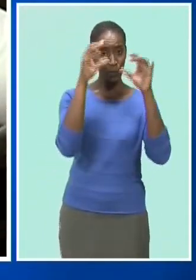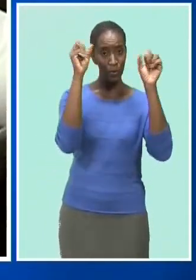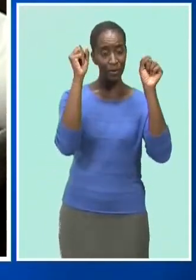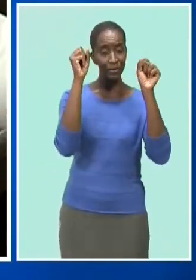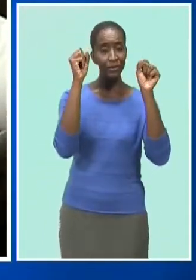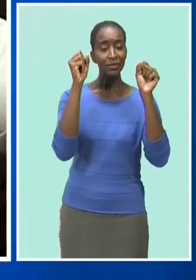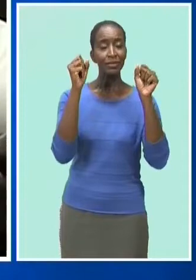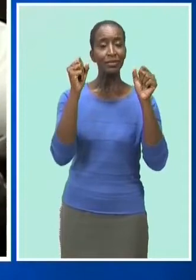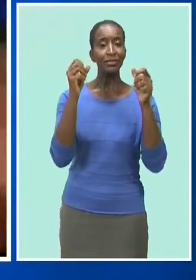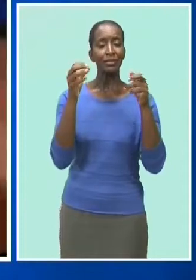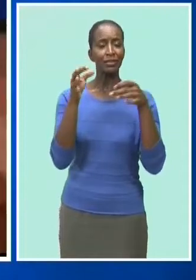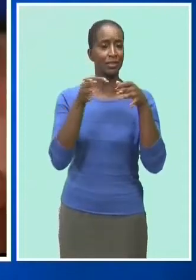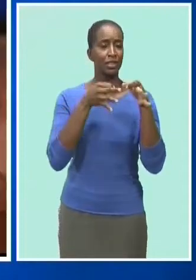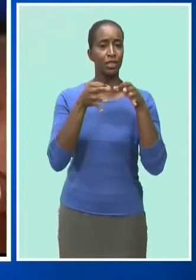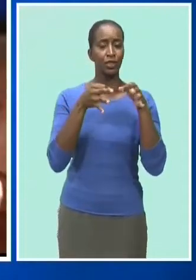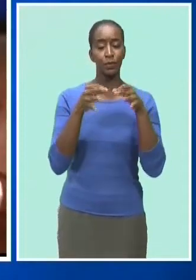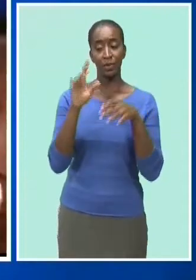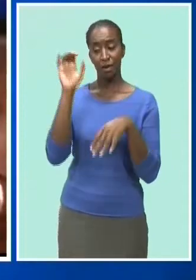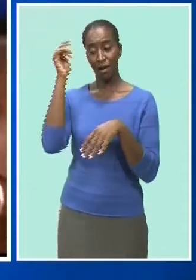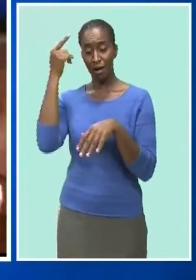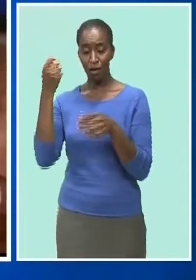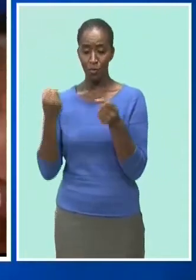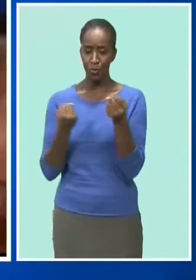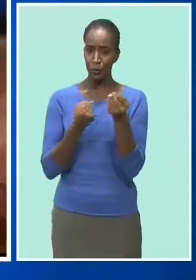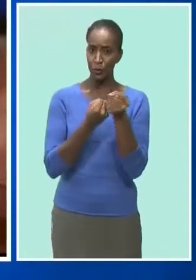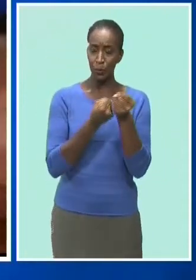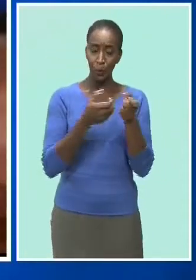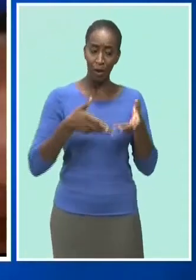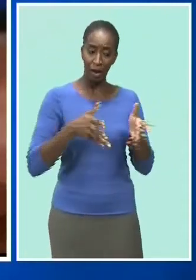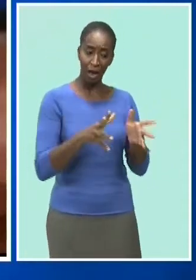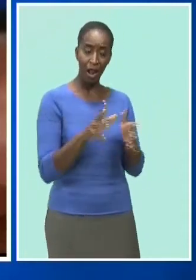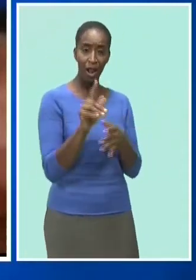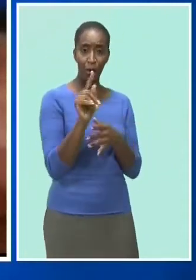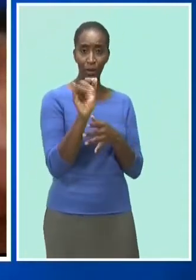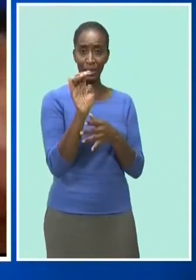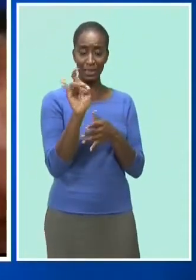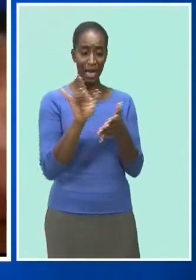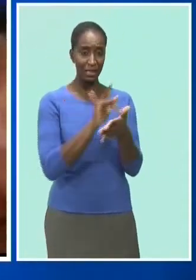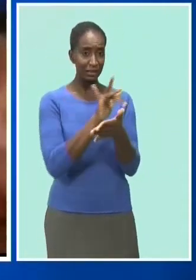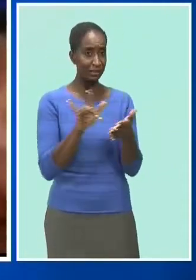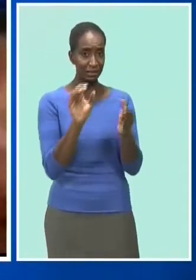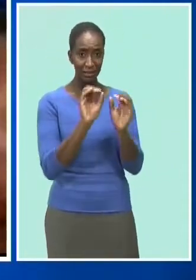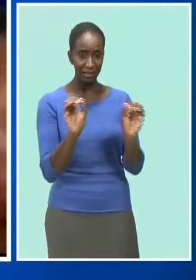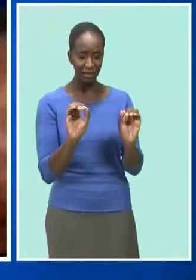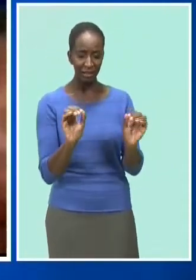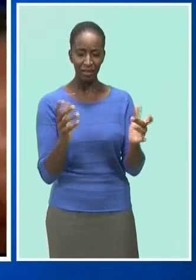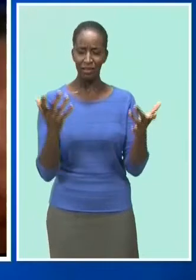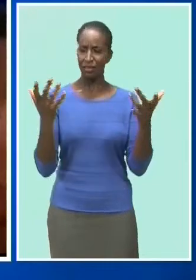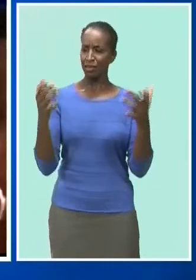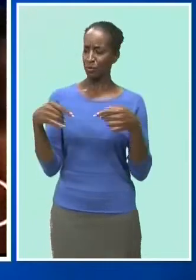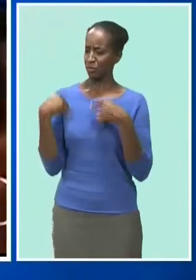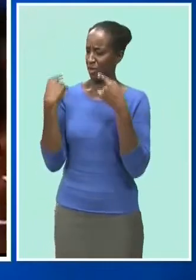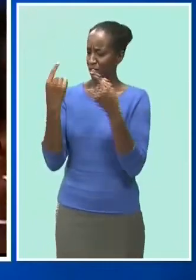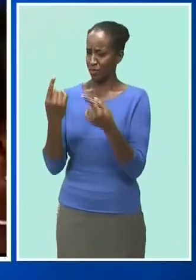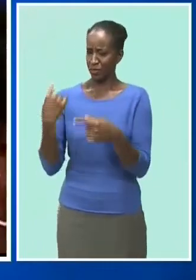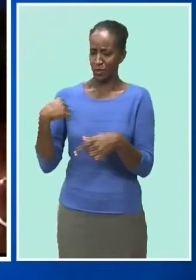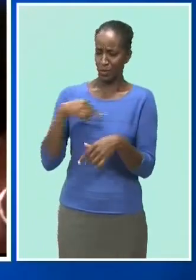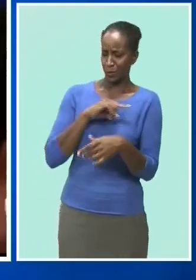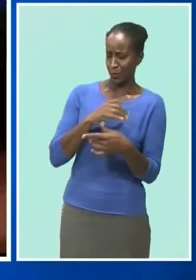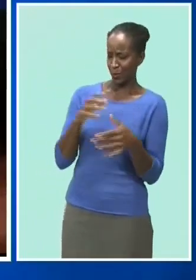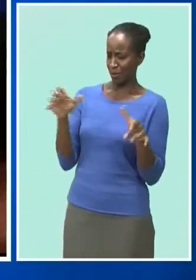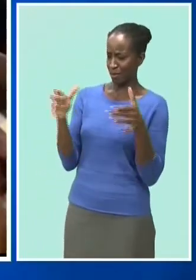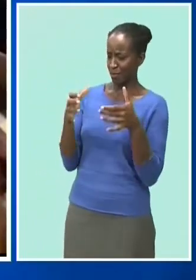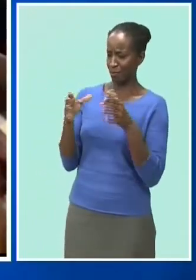says the government's failure to cooperate on this matter is not in keeping with the spirit of the negotiations and the